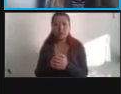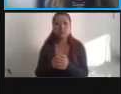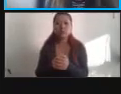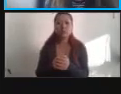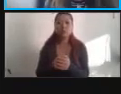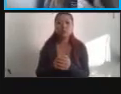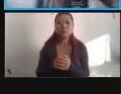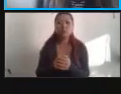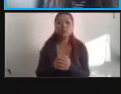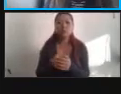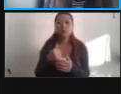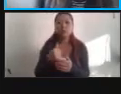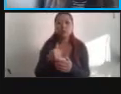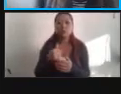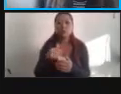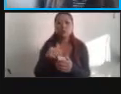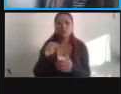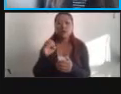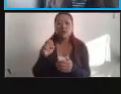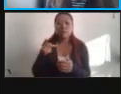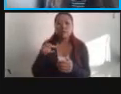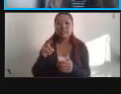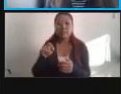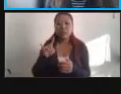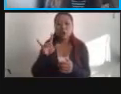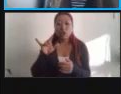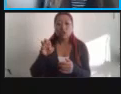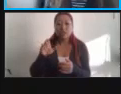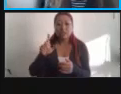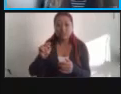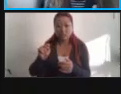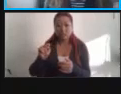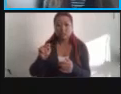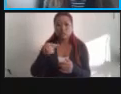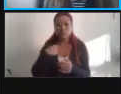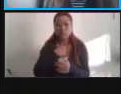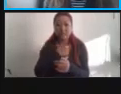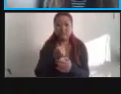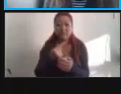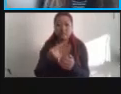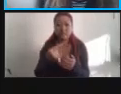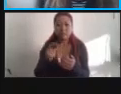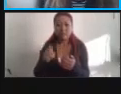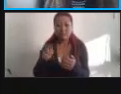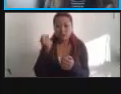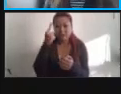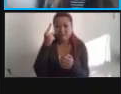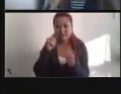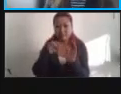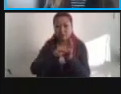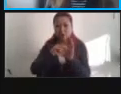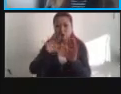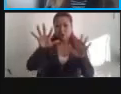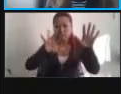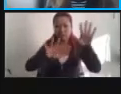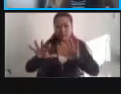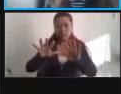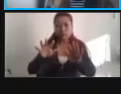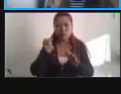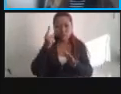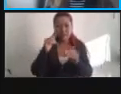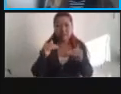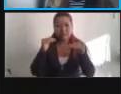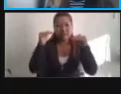As an epidemiologist, advanced modeling techniques are obviously needed to help us understand this complexity. An expanded evidence base